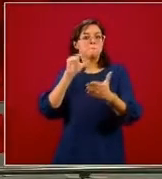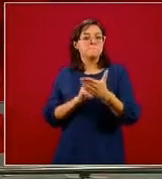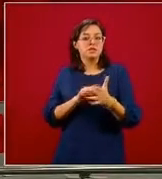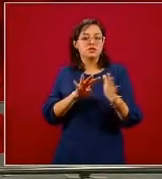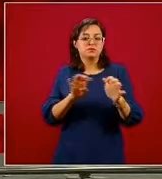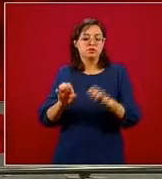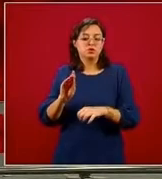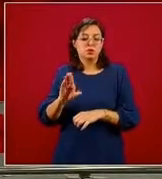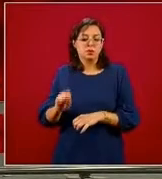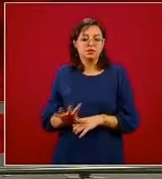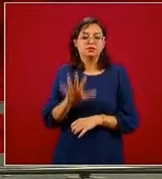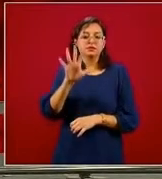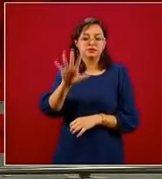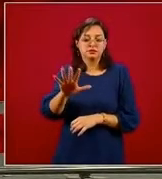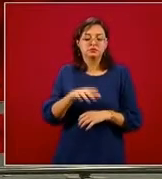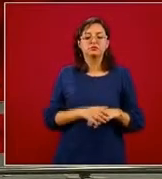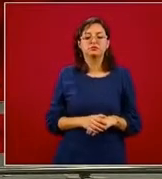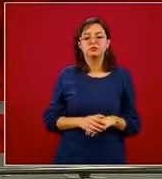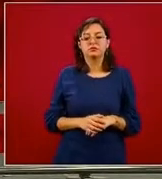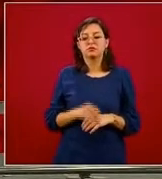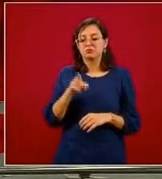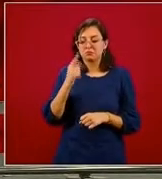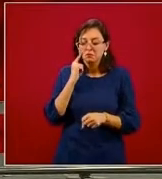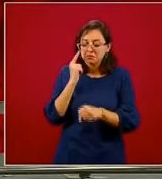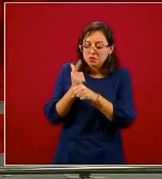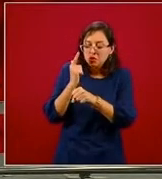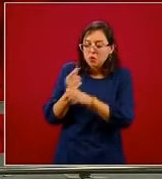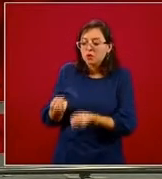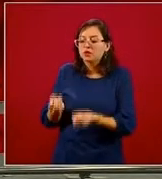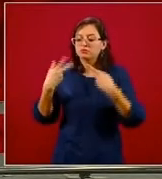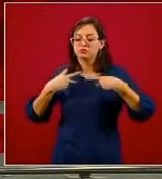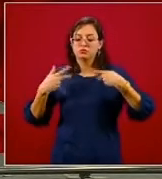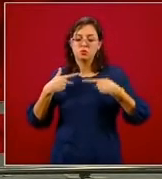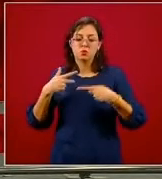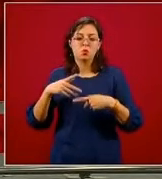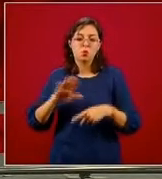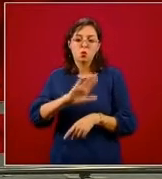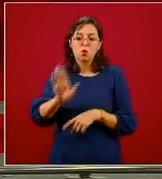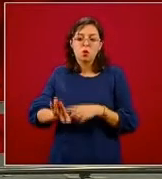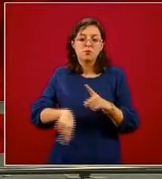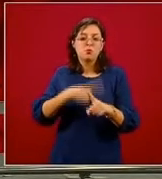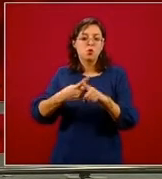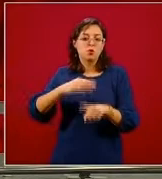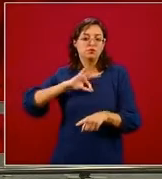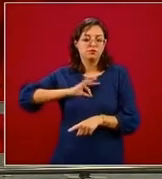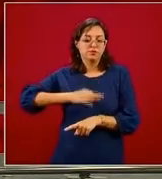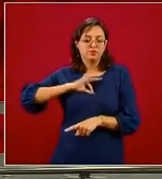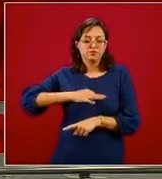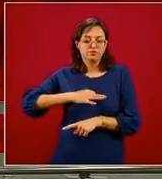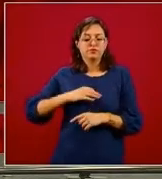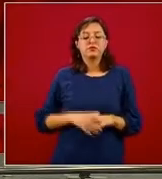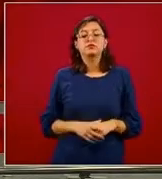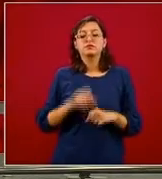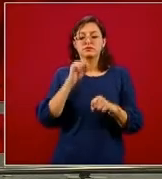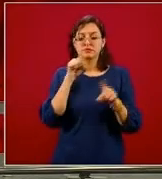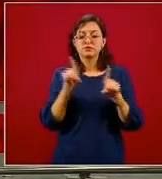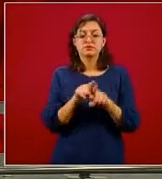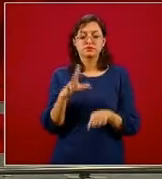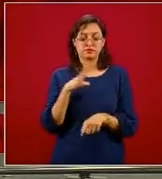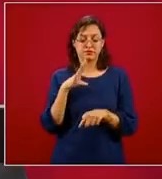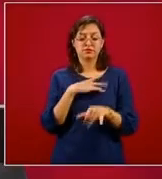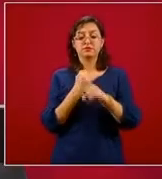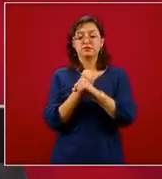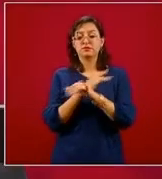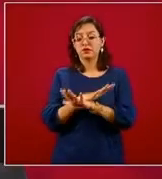Sistema Epidemiológico into the Estadístico de epidemiological Defunciones. monitoring system that Y we've had in por el place otro lado since tenemos 1995. información sobre las